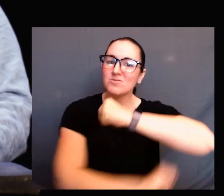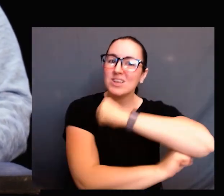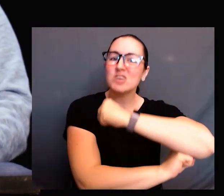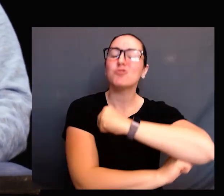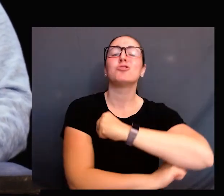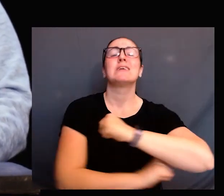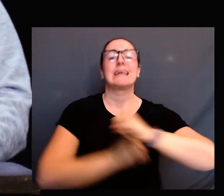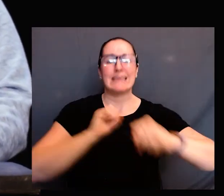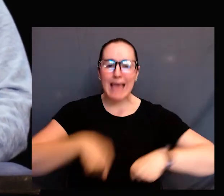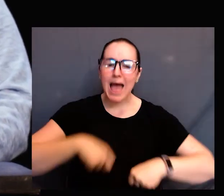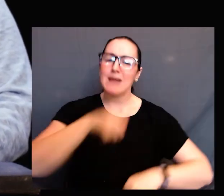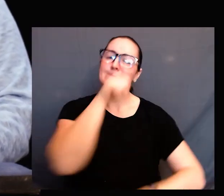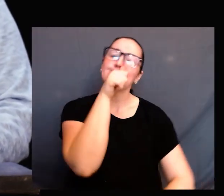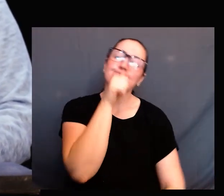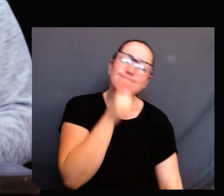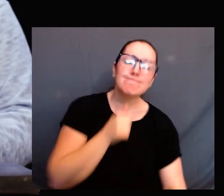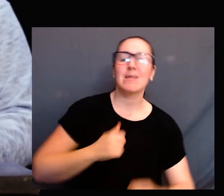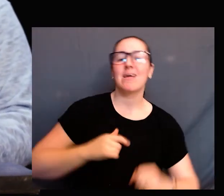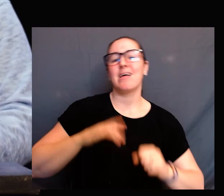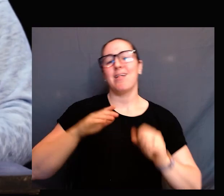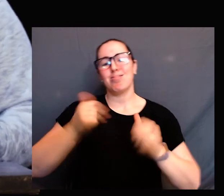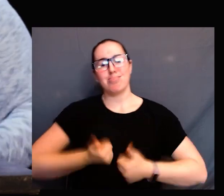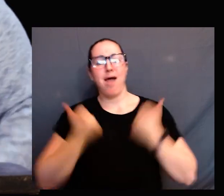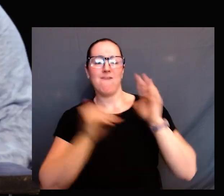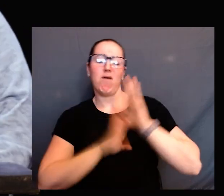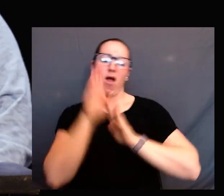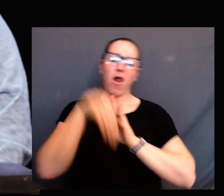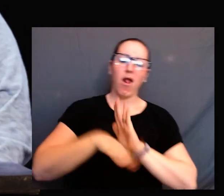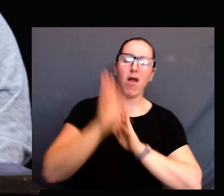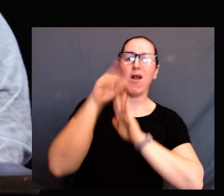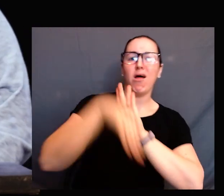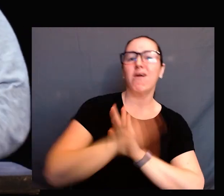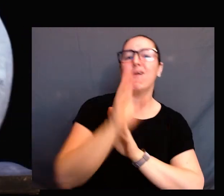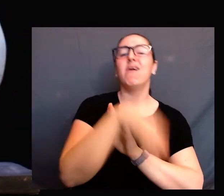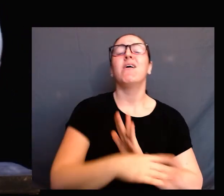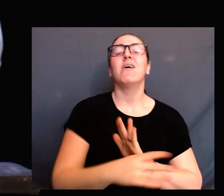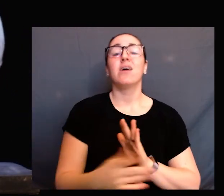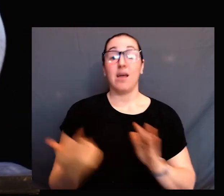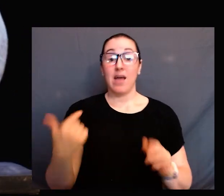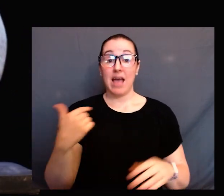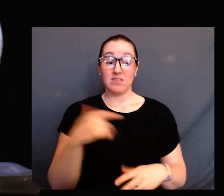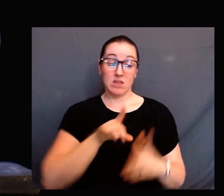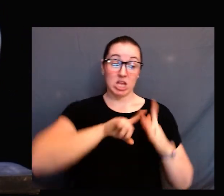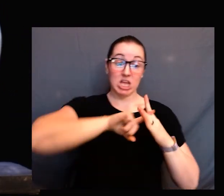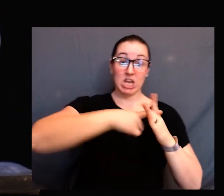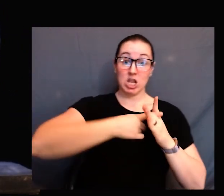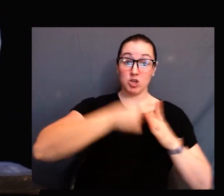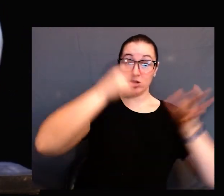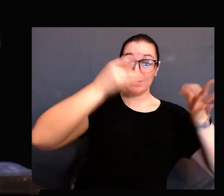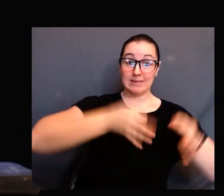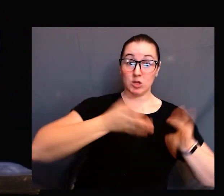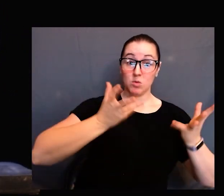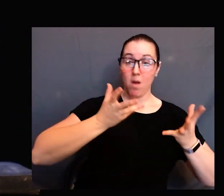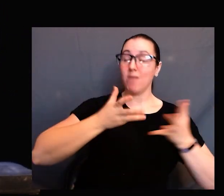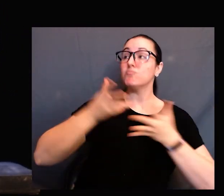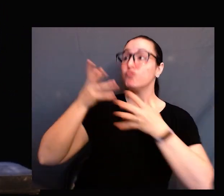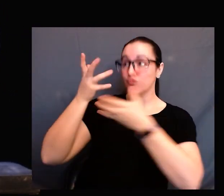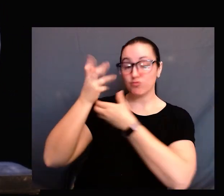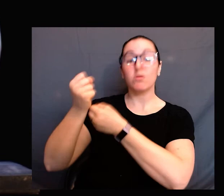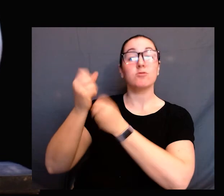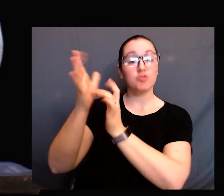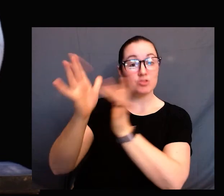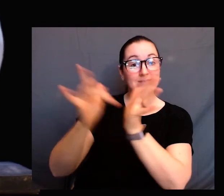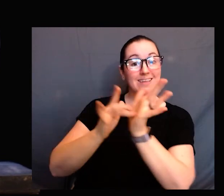can withstand these great ups and downs of life as we move from an initial decision of trusting